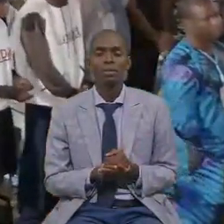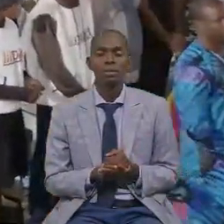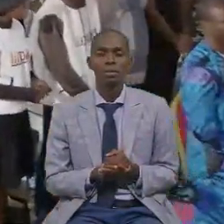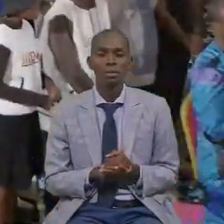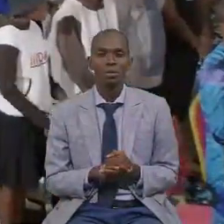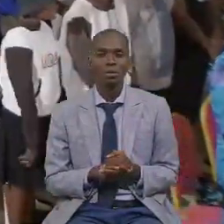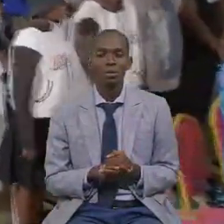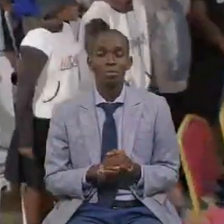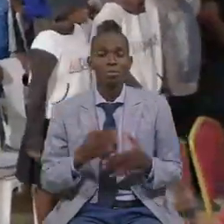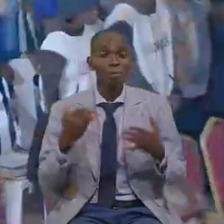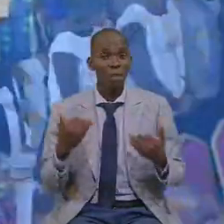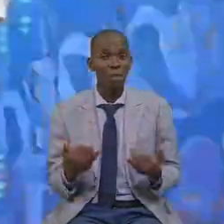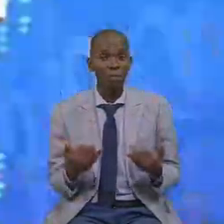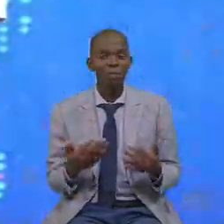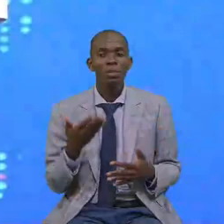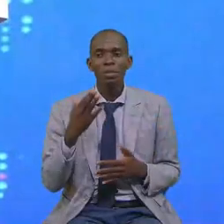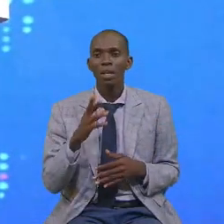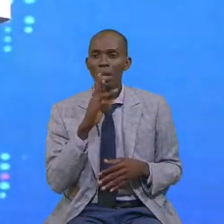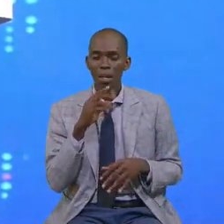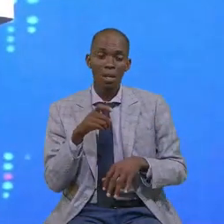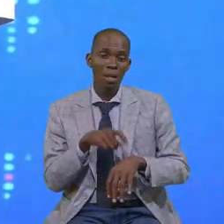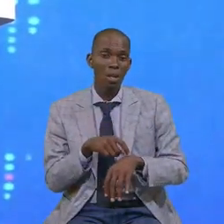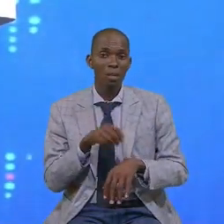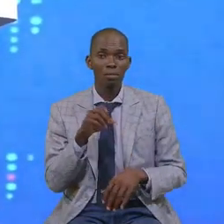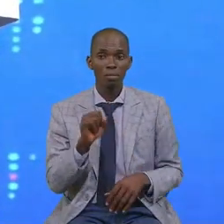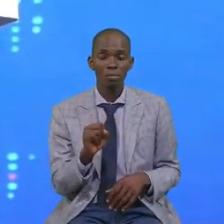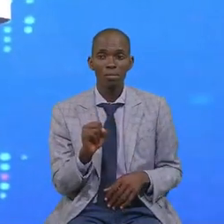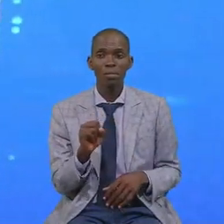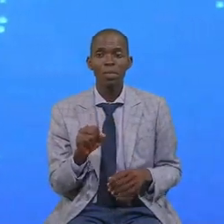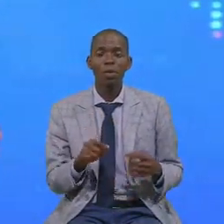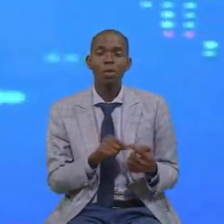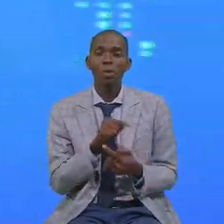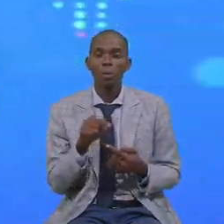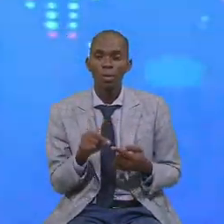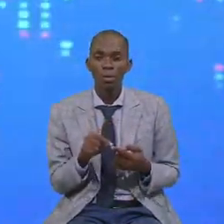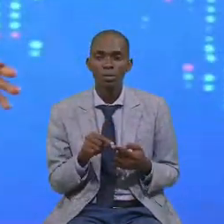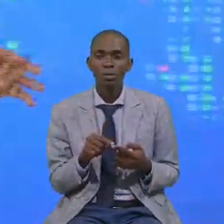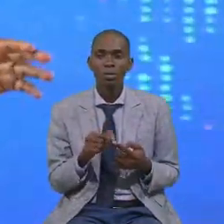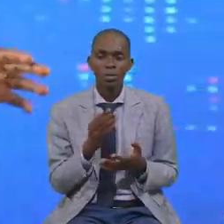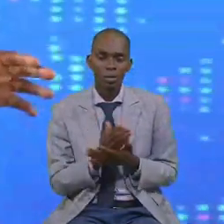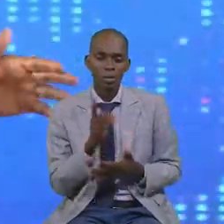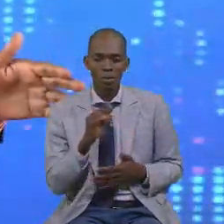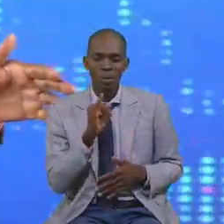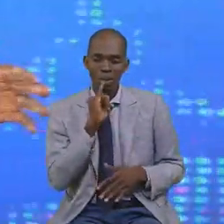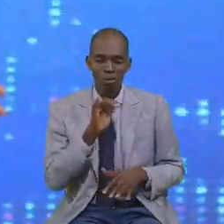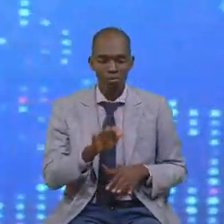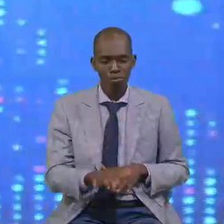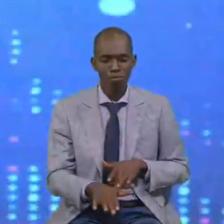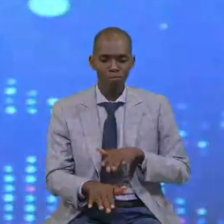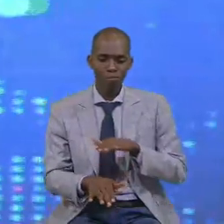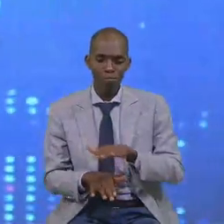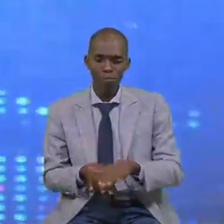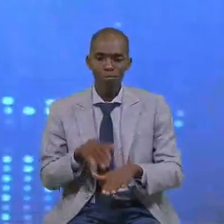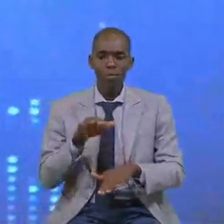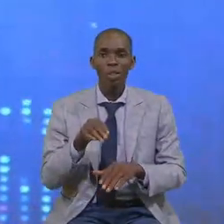Now, you know, there are times when somebody is walking in the way